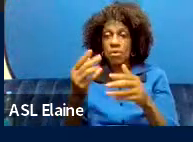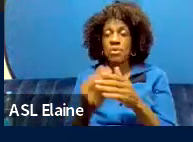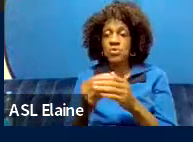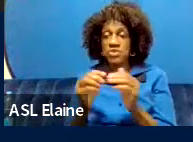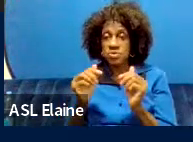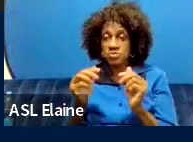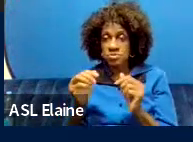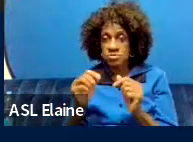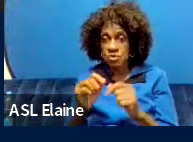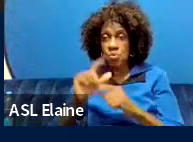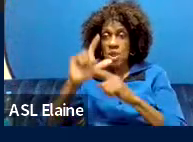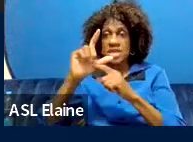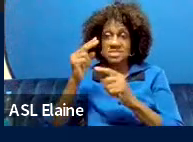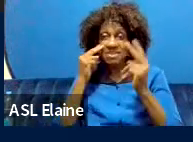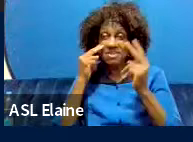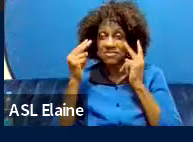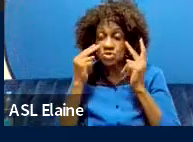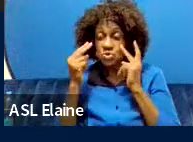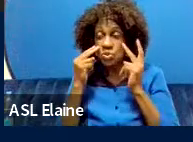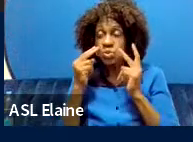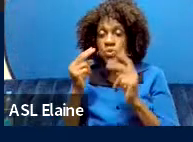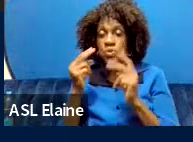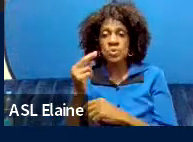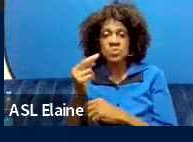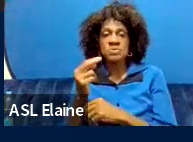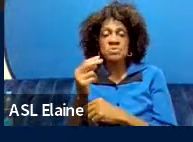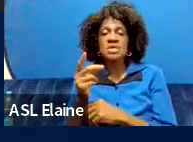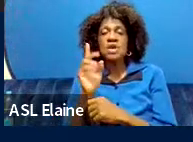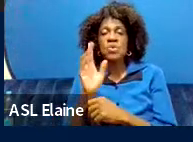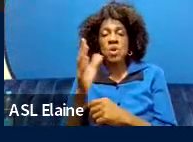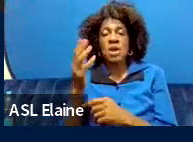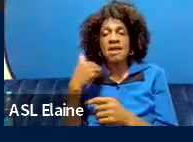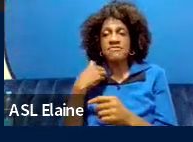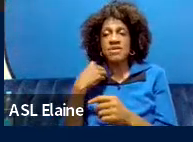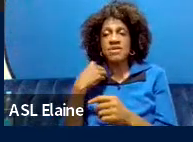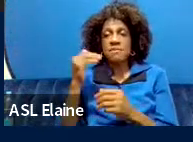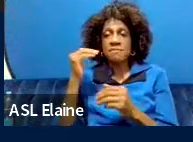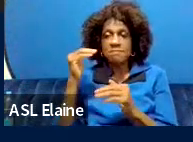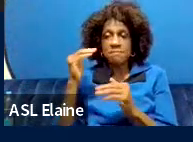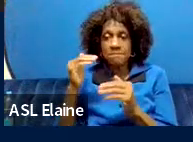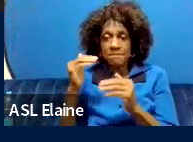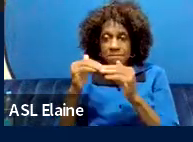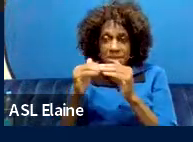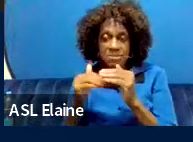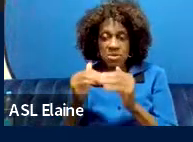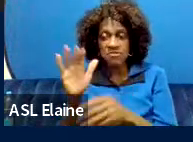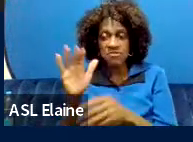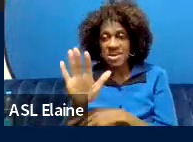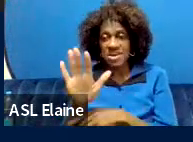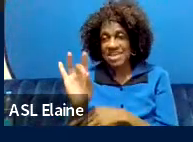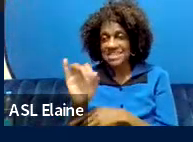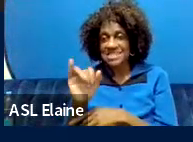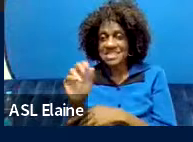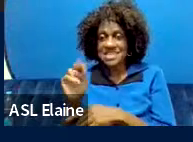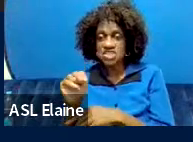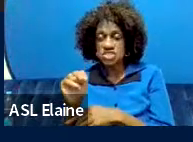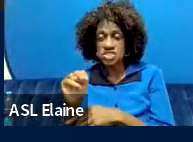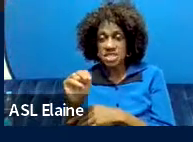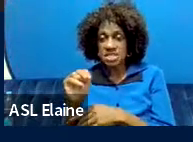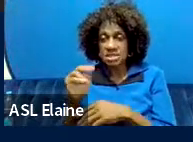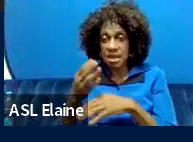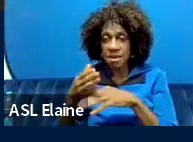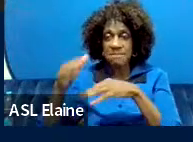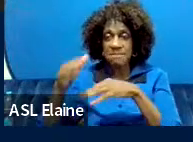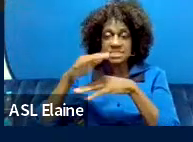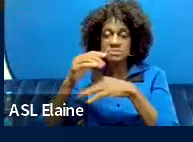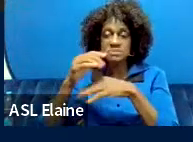visual character intents and purposes, it is going to be a minimum of 5/8 inches and a maximum of 2 inches.